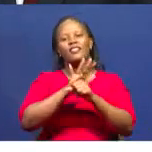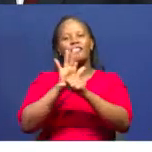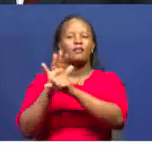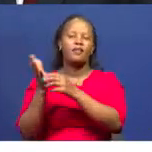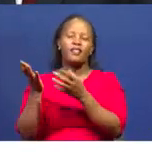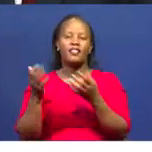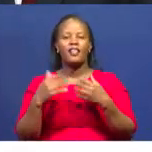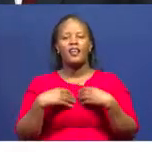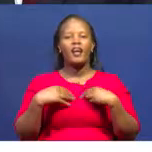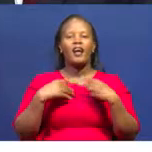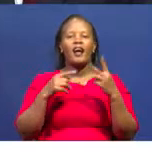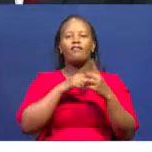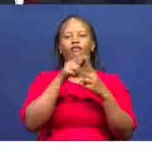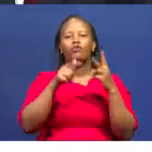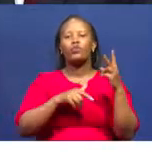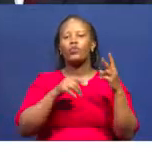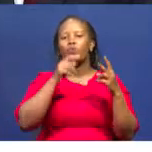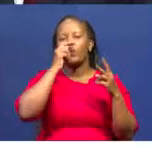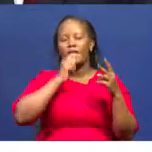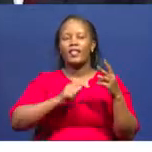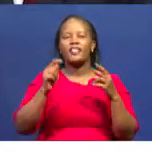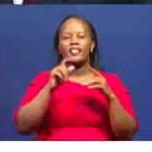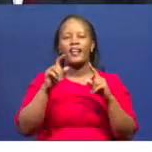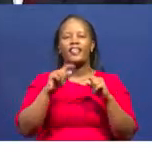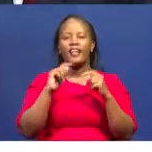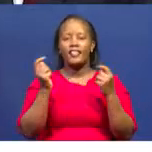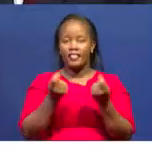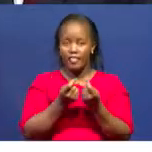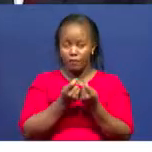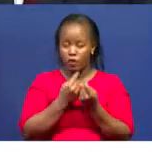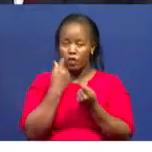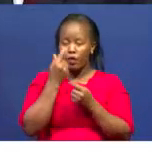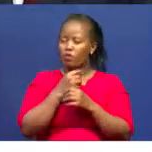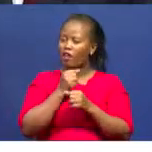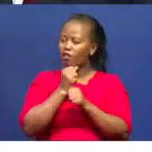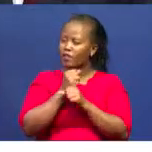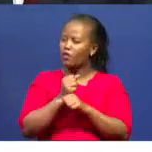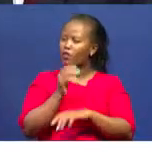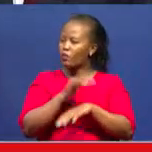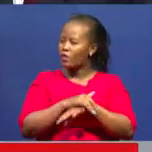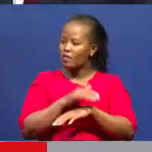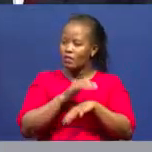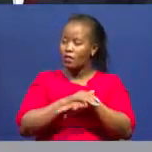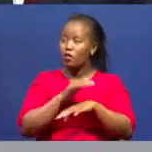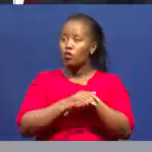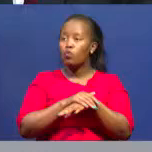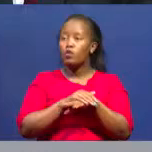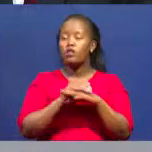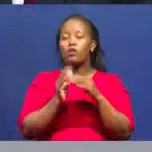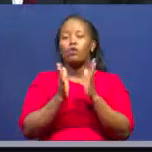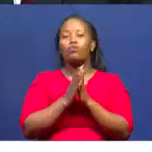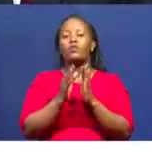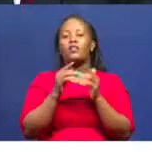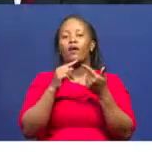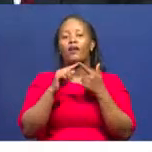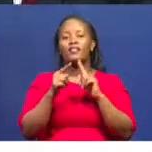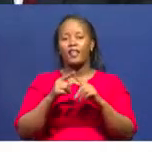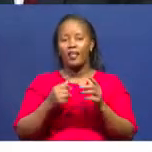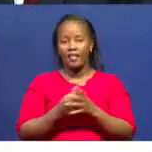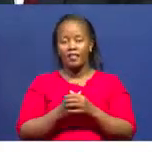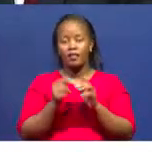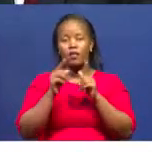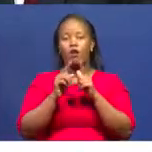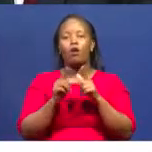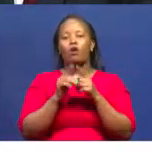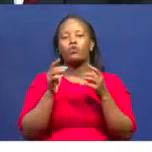Tanzanian clubs, Simba and Yanga, who have been doing very brilliantly as per our standards in the CAF club competitions. These are teams that have